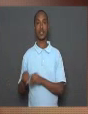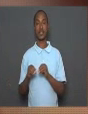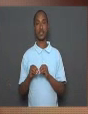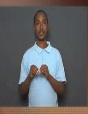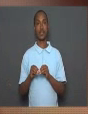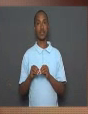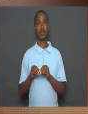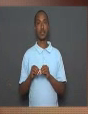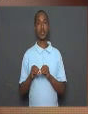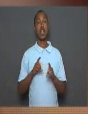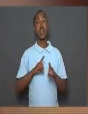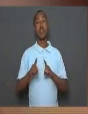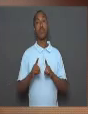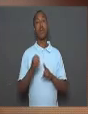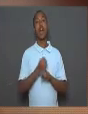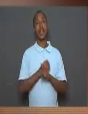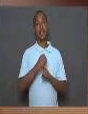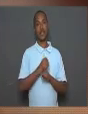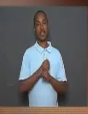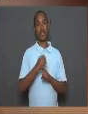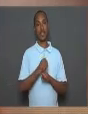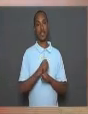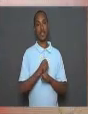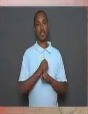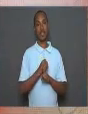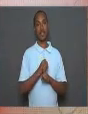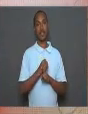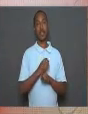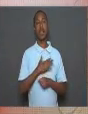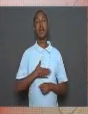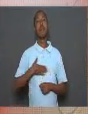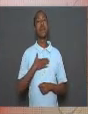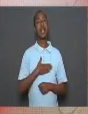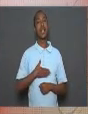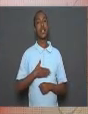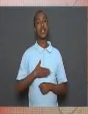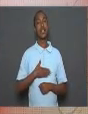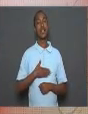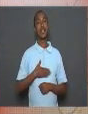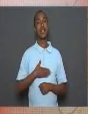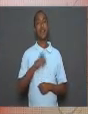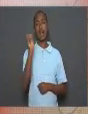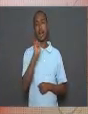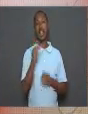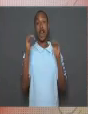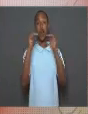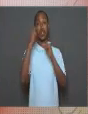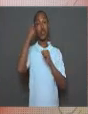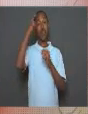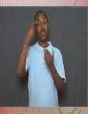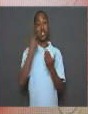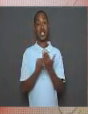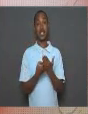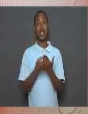Students, let us do an activity. Please write an equation for these